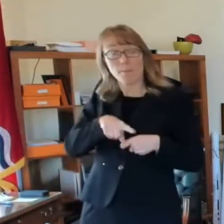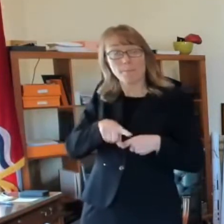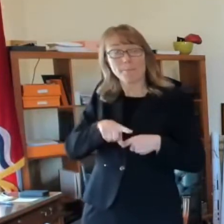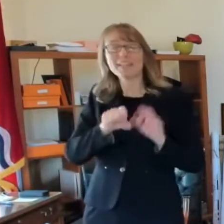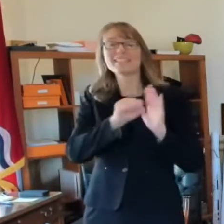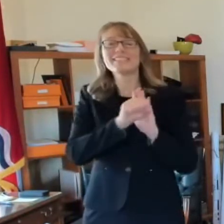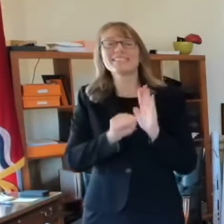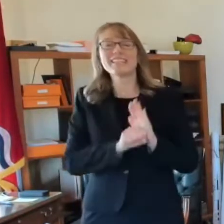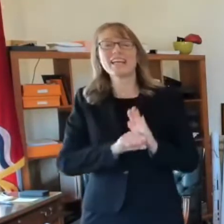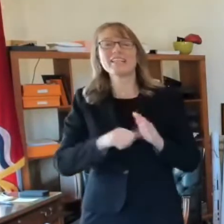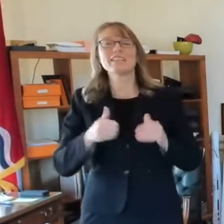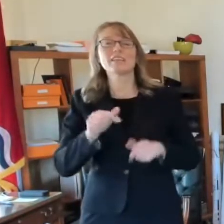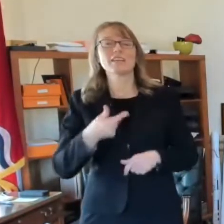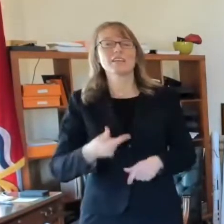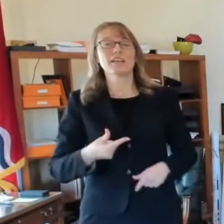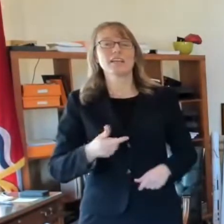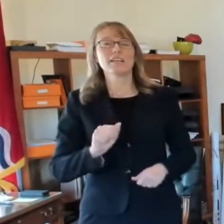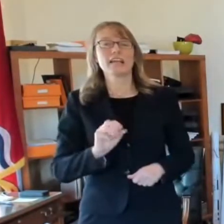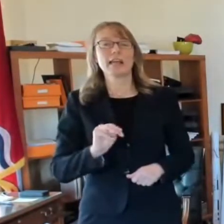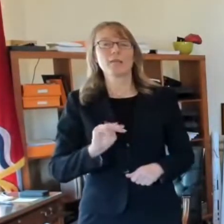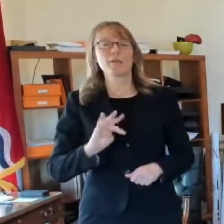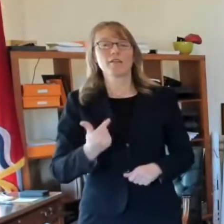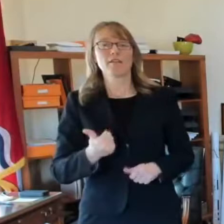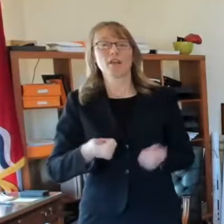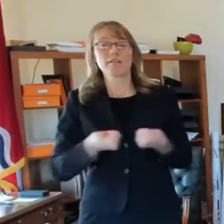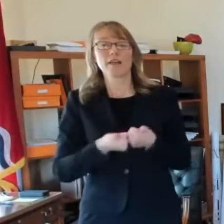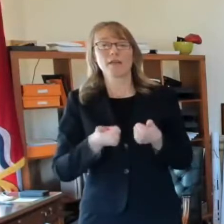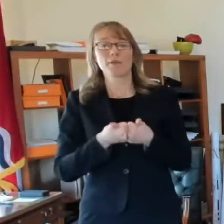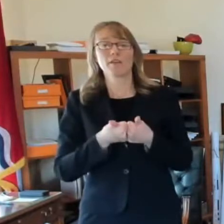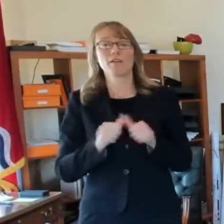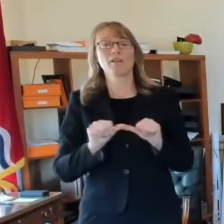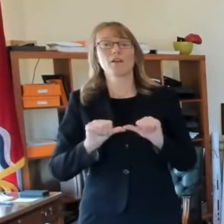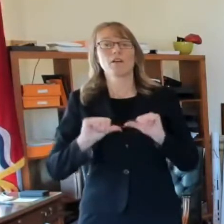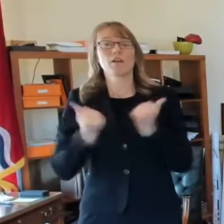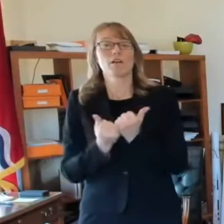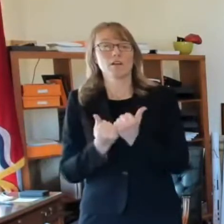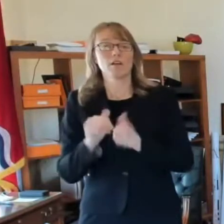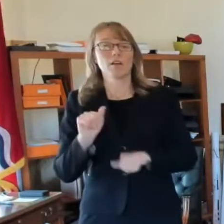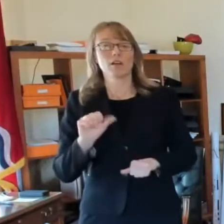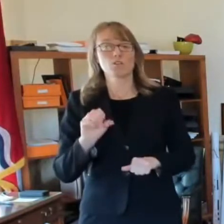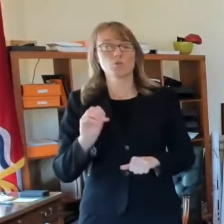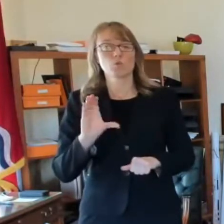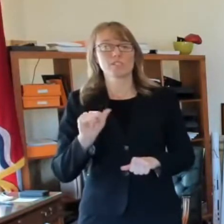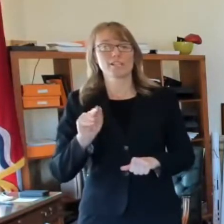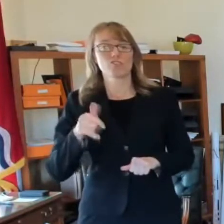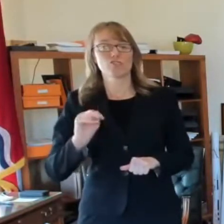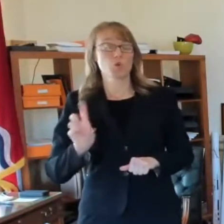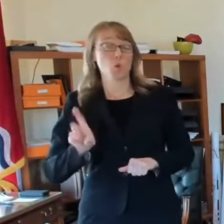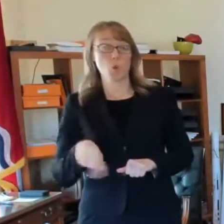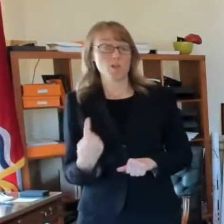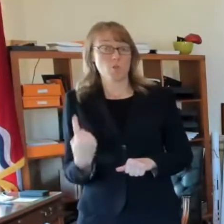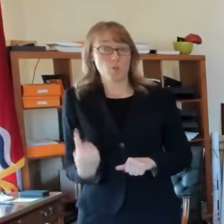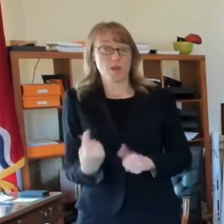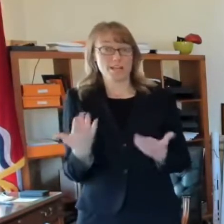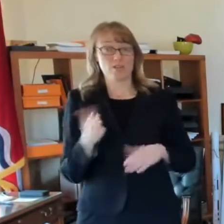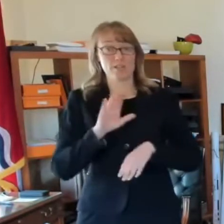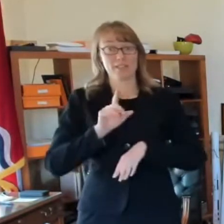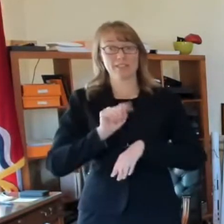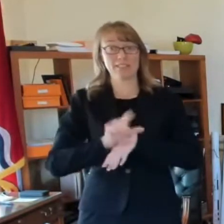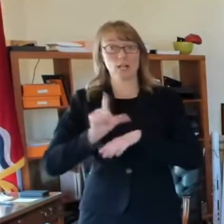association. They are currently, there's only one casino in the city, and it is